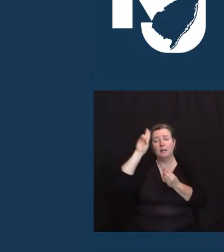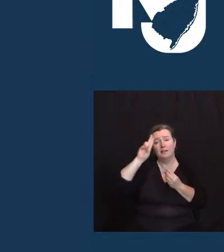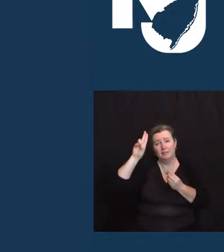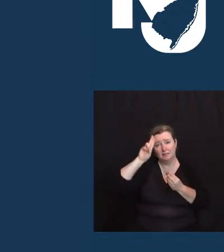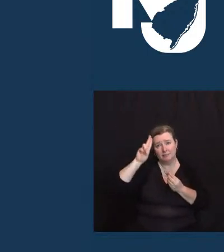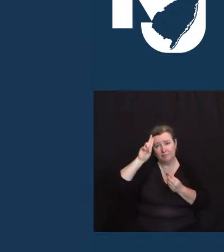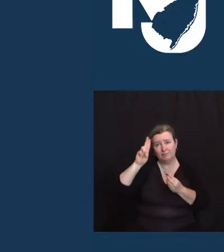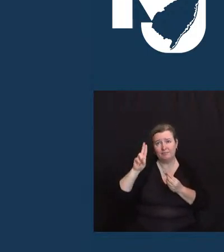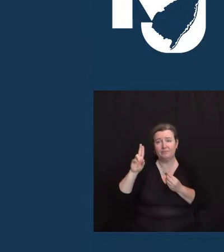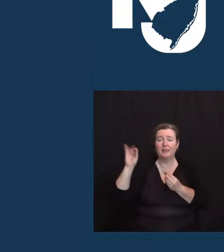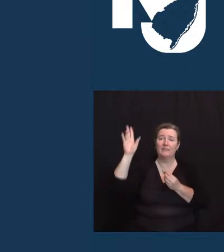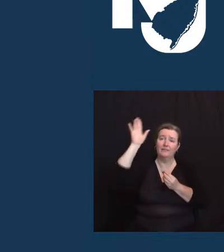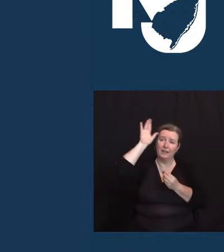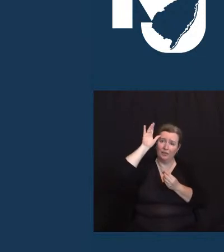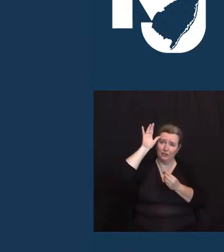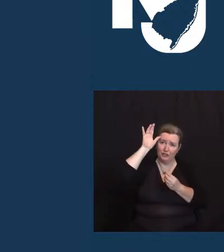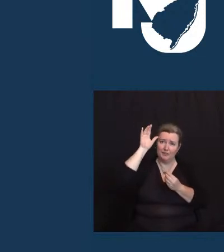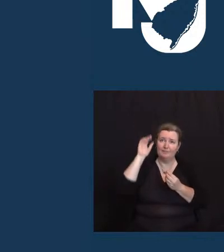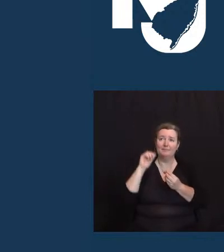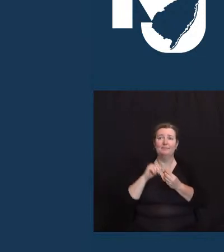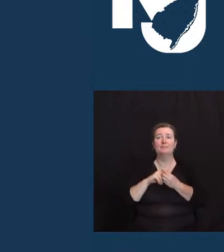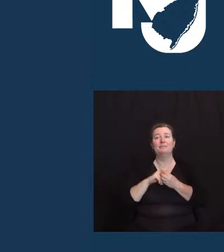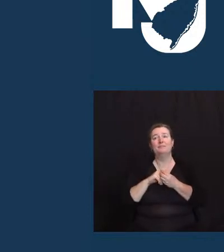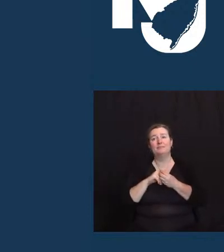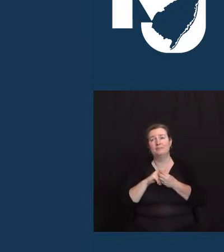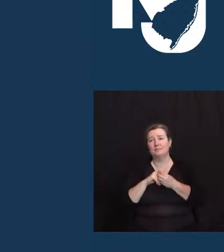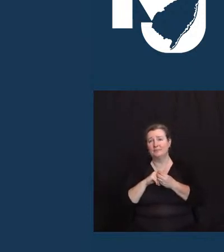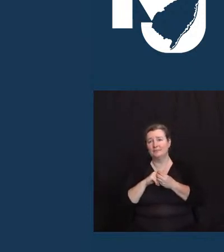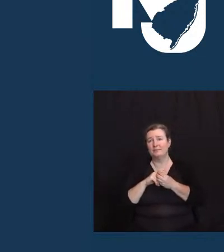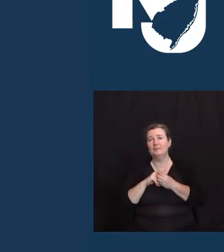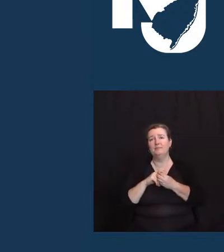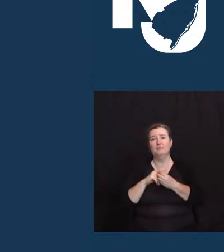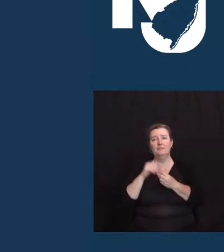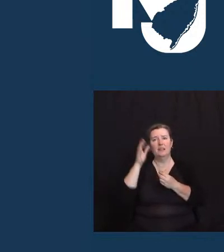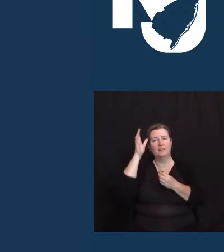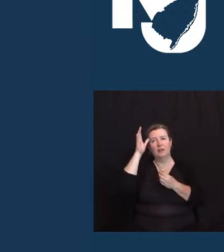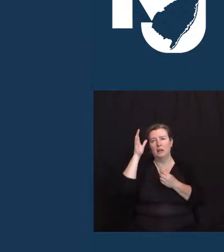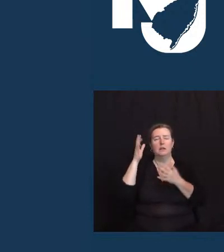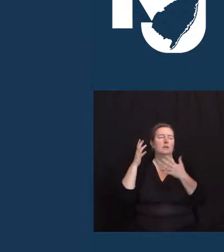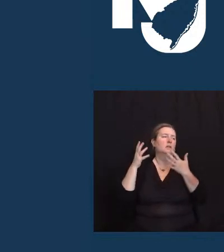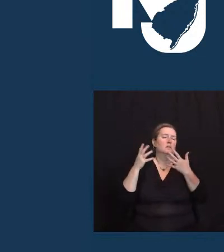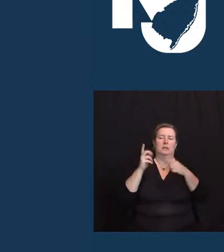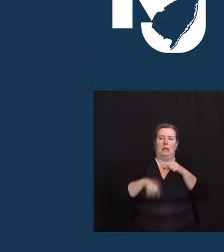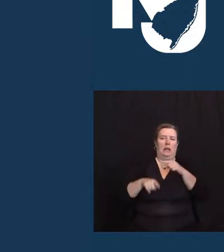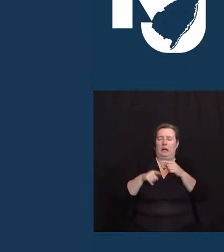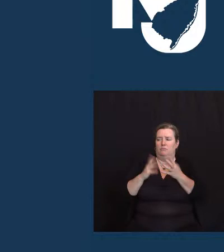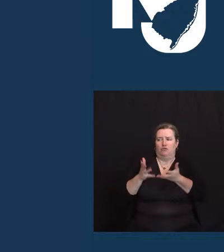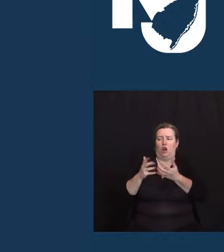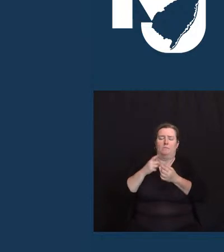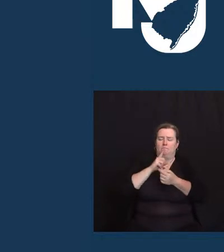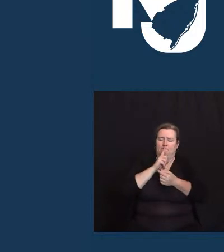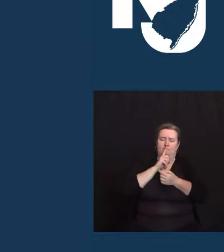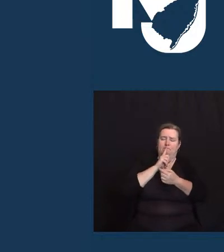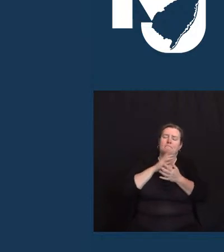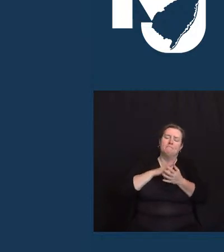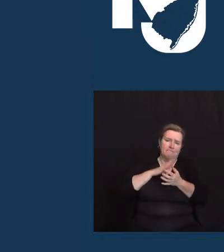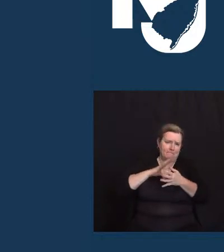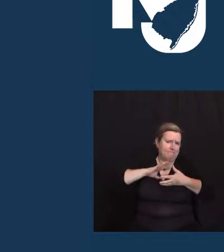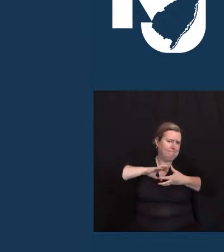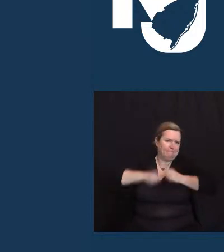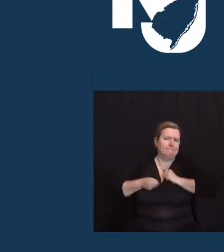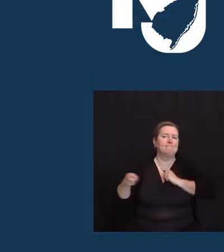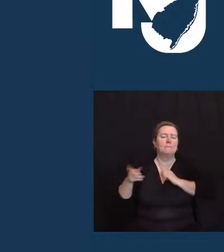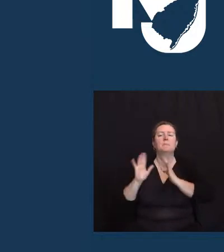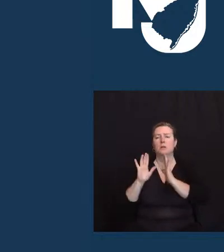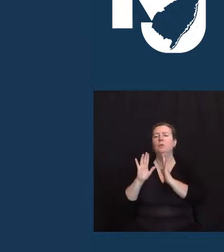dad, Norman Jr., was too busted up, as you can imagine, to speak. I've also spoken several times with Zach Mullock, the